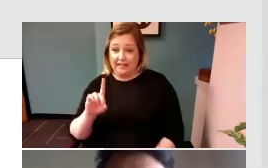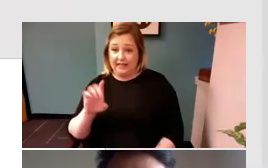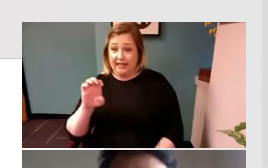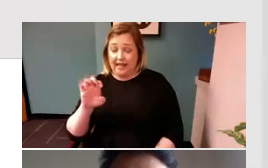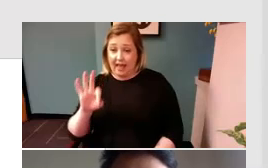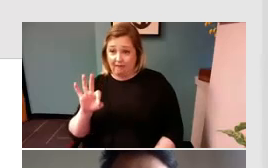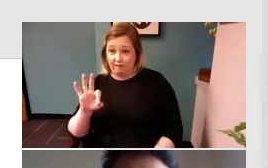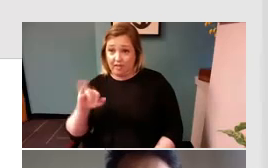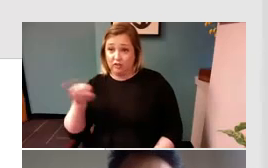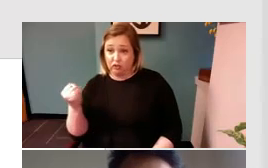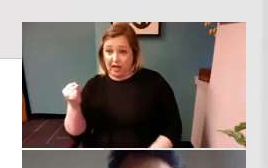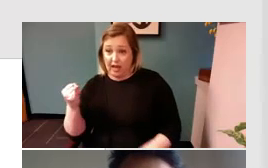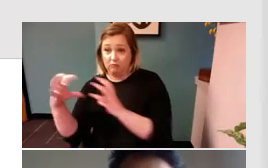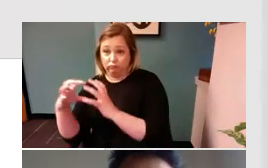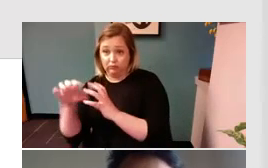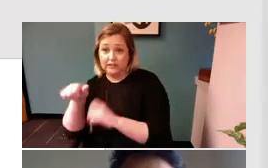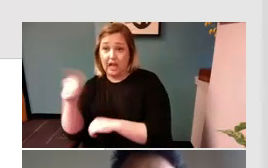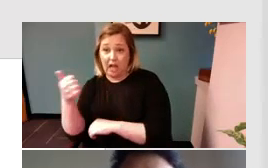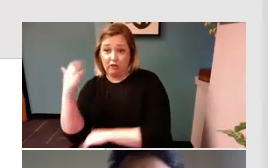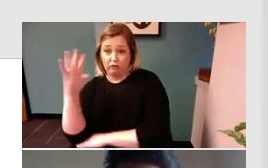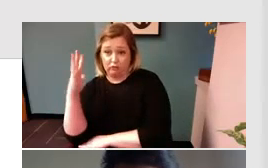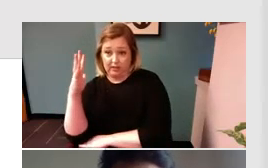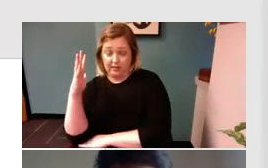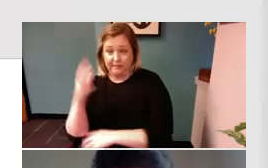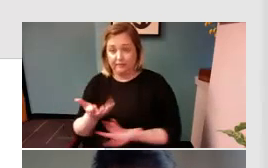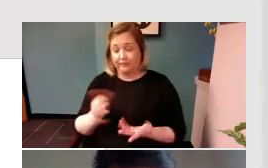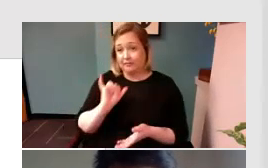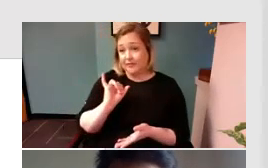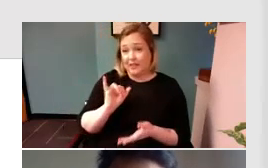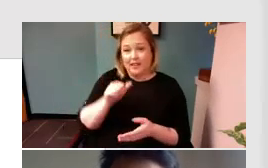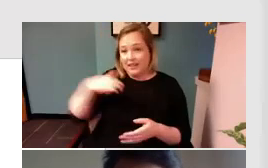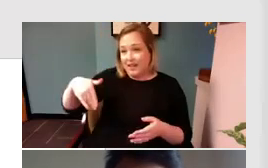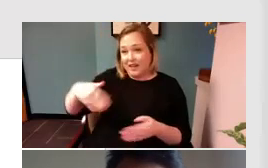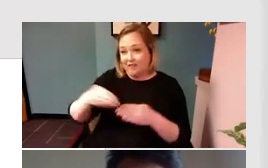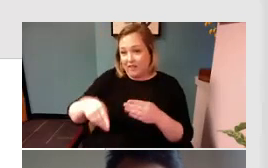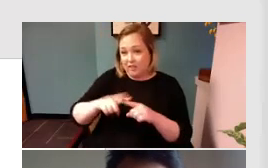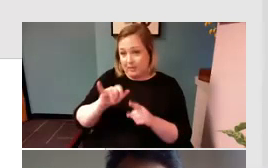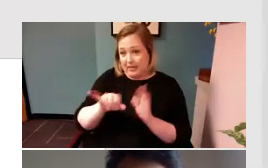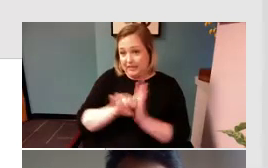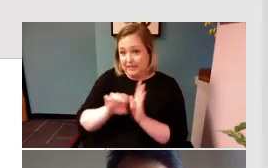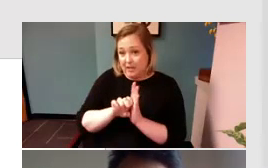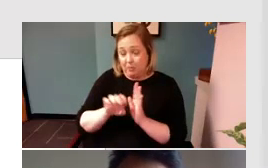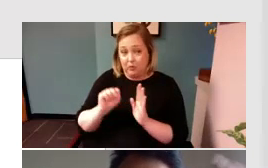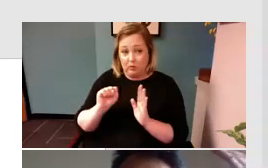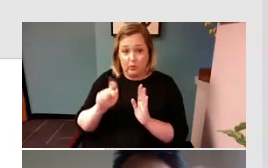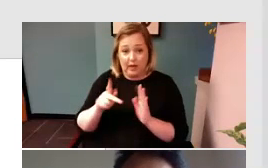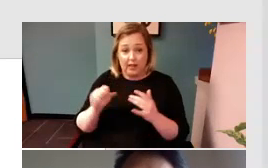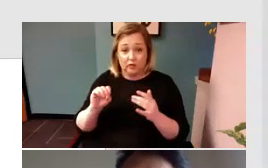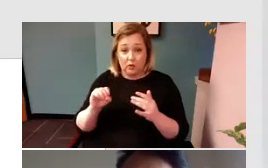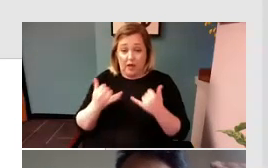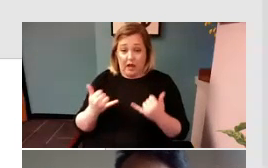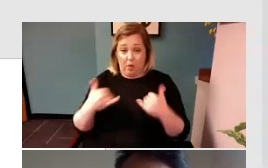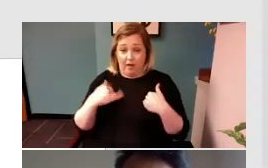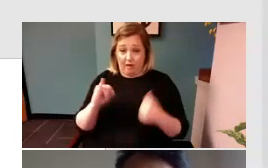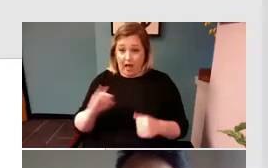would be an example where a particular graph gives you two trees. But let's move forward. Now, the moment we have I, we see that there is a